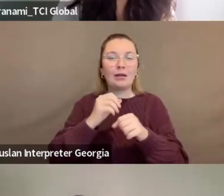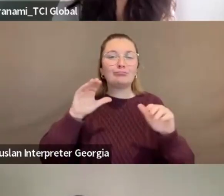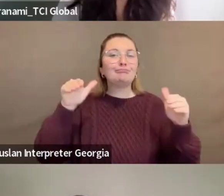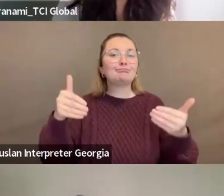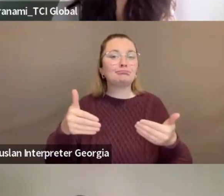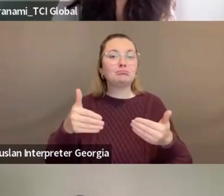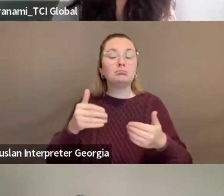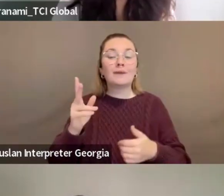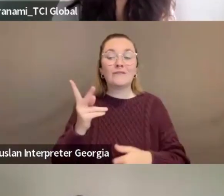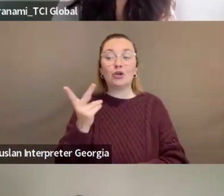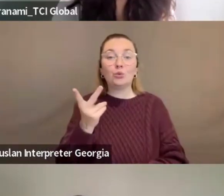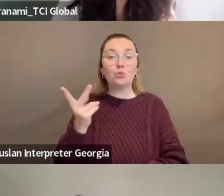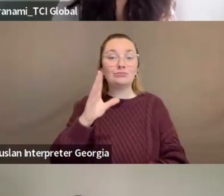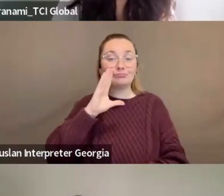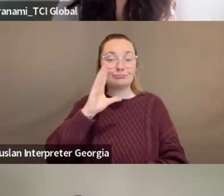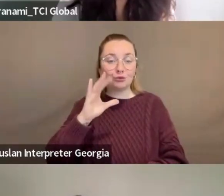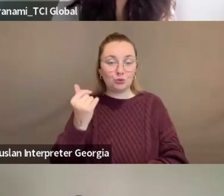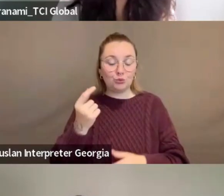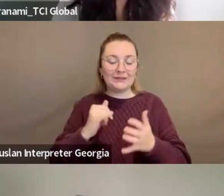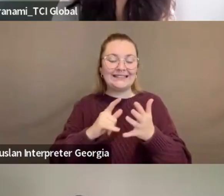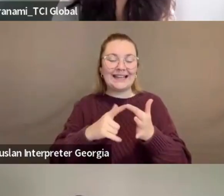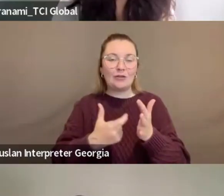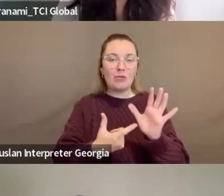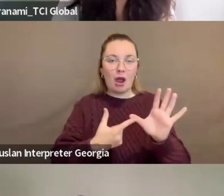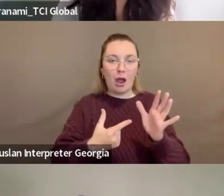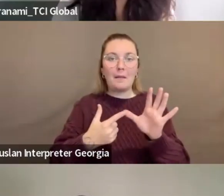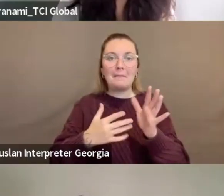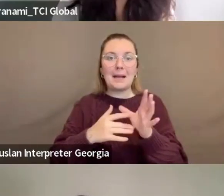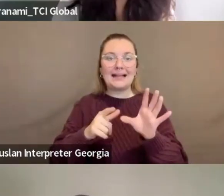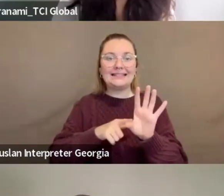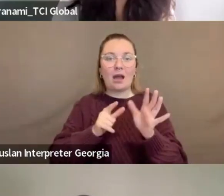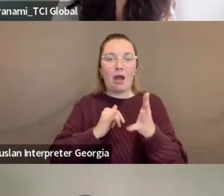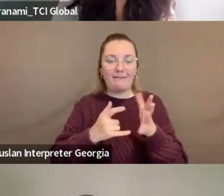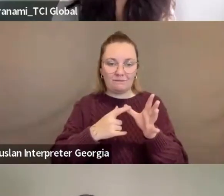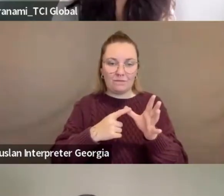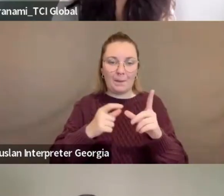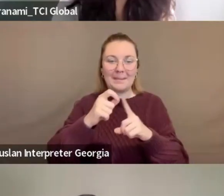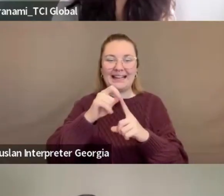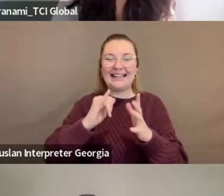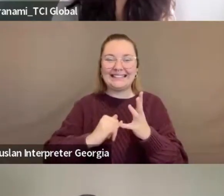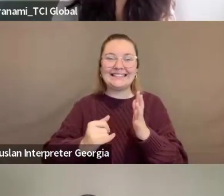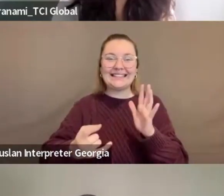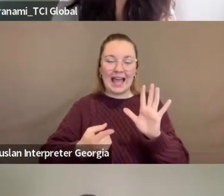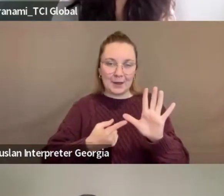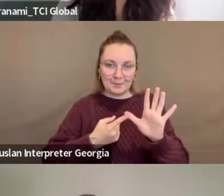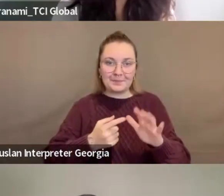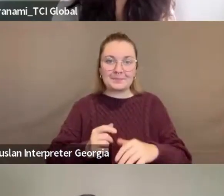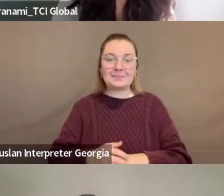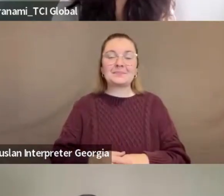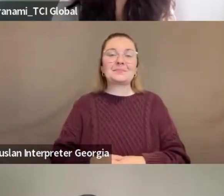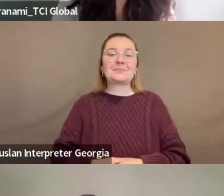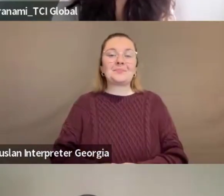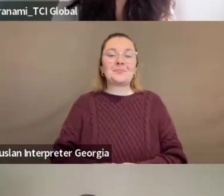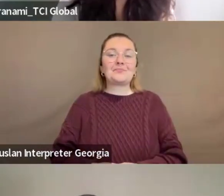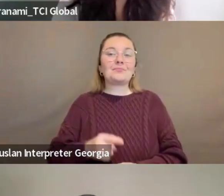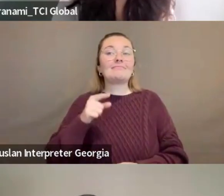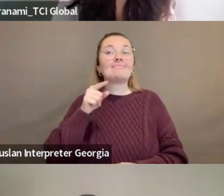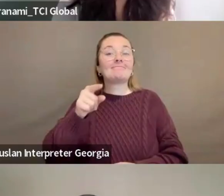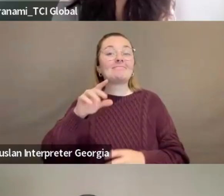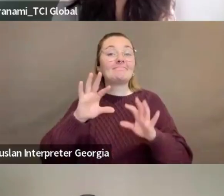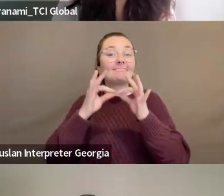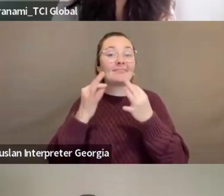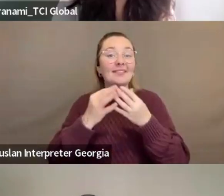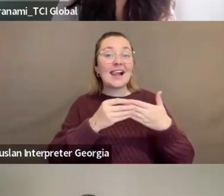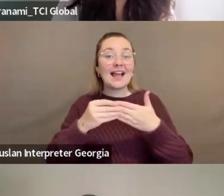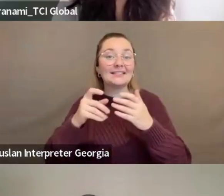Our first two speakers are Sarah Anameza from PSA, Psychiatric Survivors Association Fiji, an organization